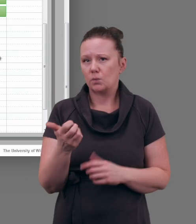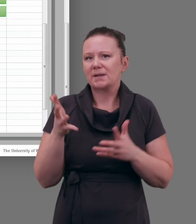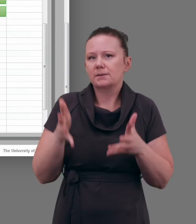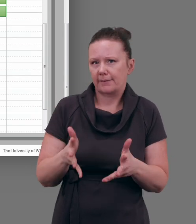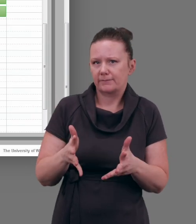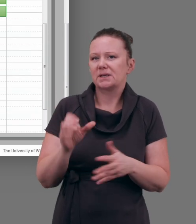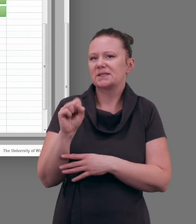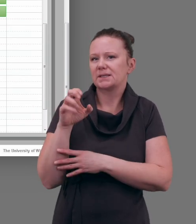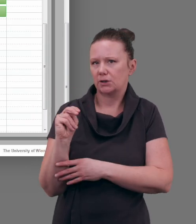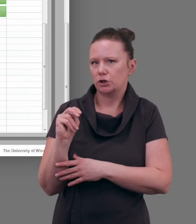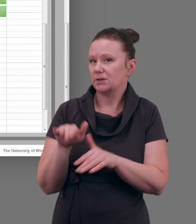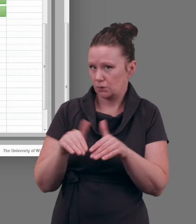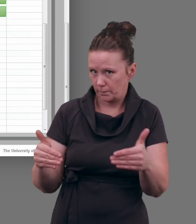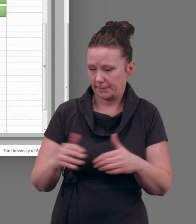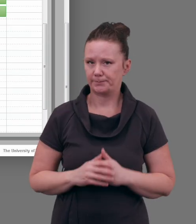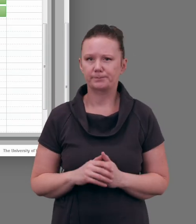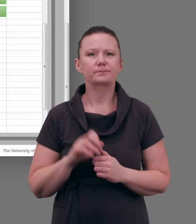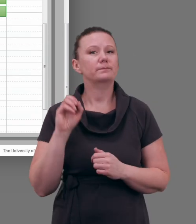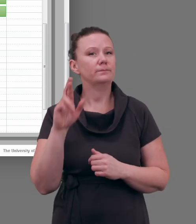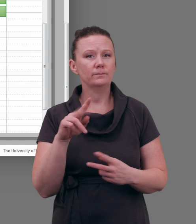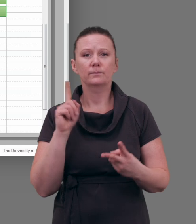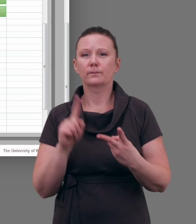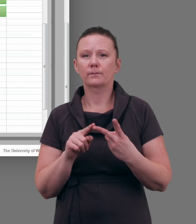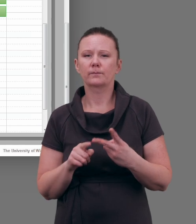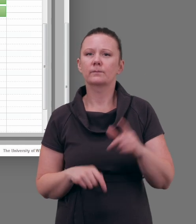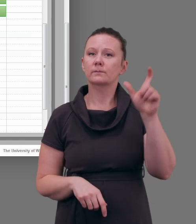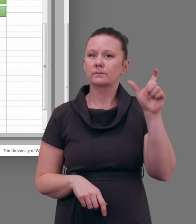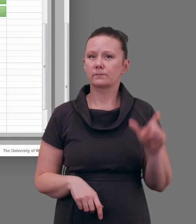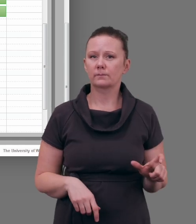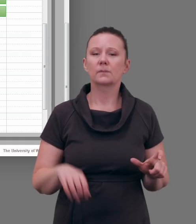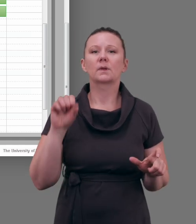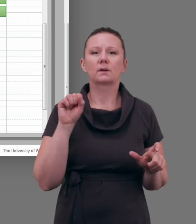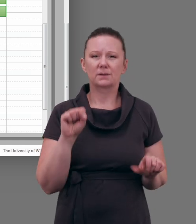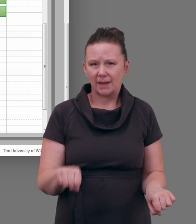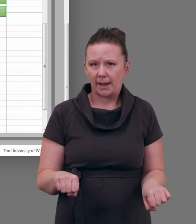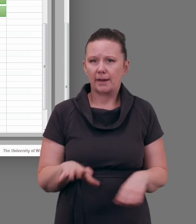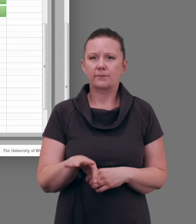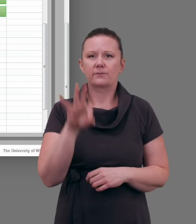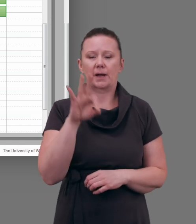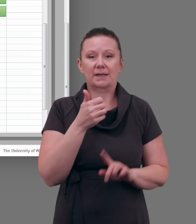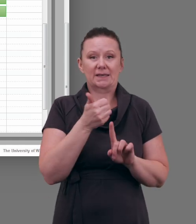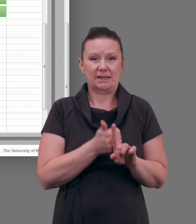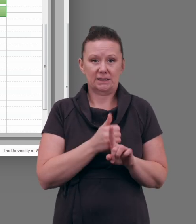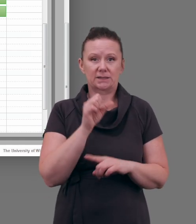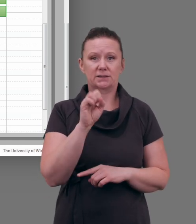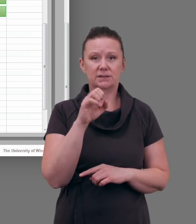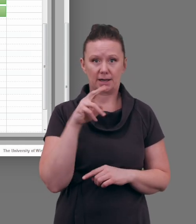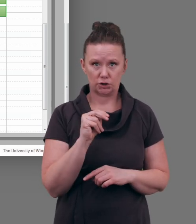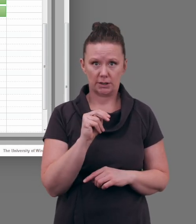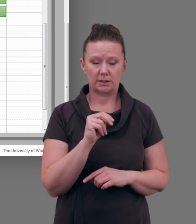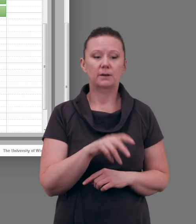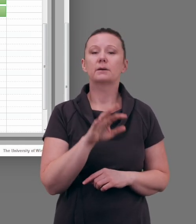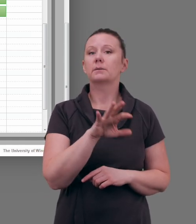You can also register in each section one at a time by clicking the Register button located at the bottom of each section. If you are trying to register for sections